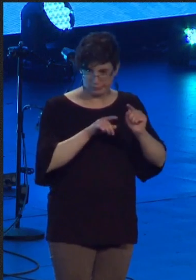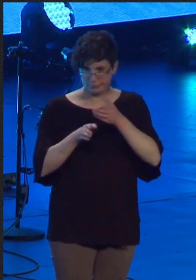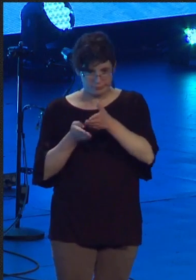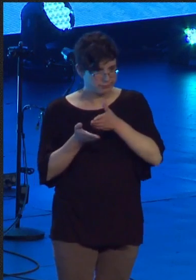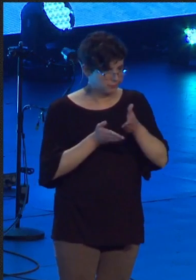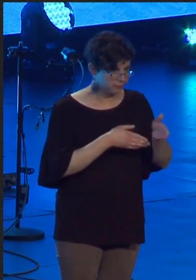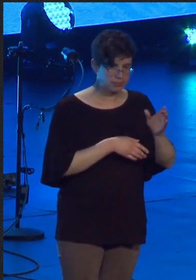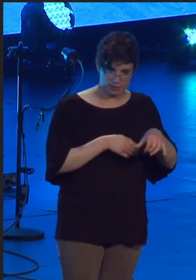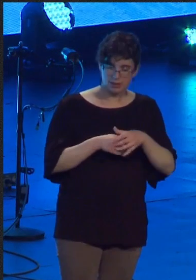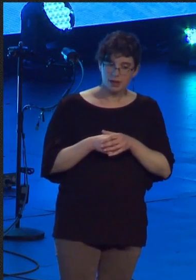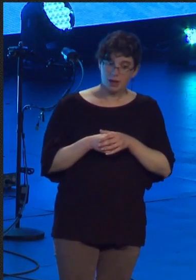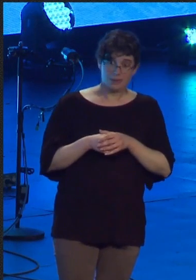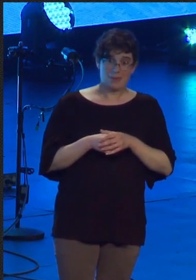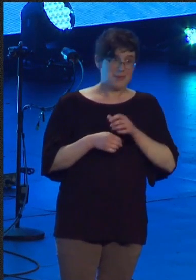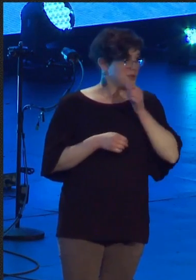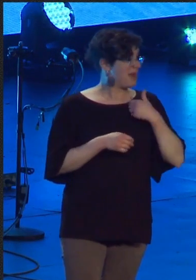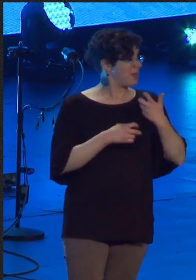out that preaching thing, because we don't have that problem today.